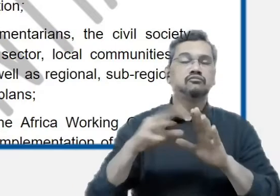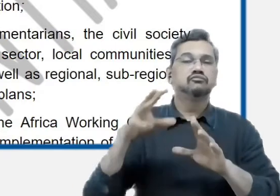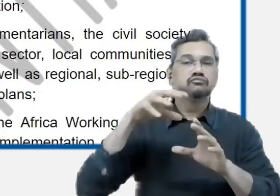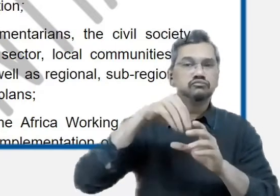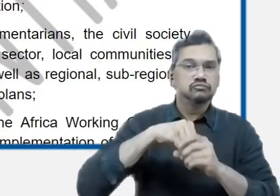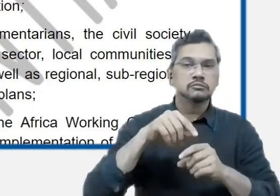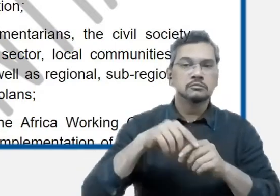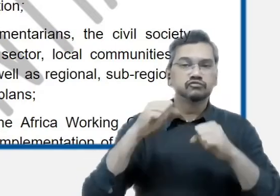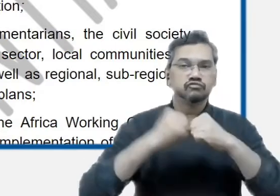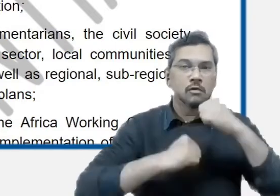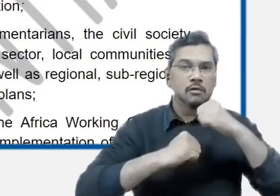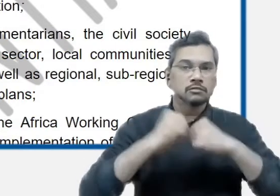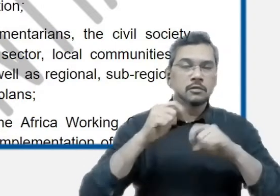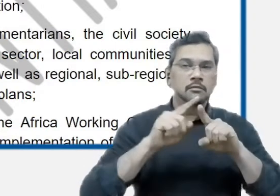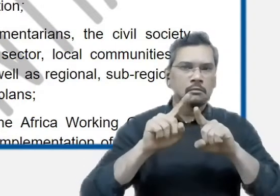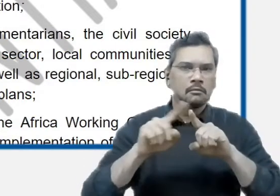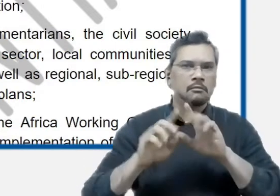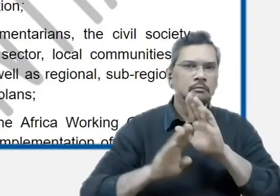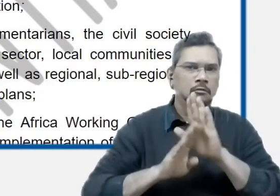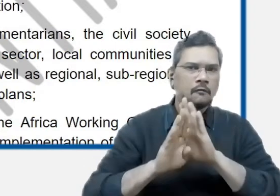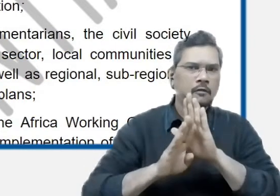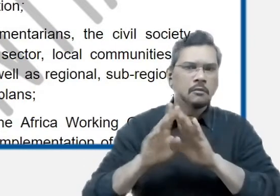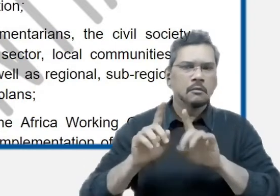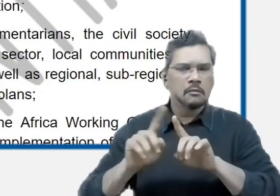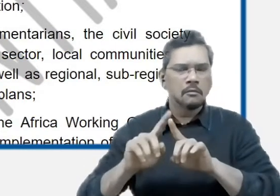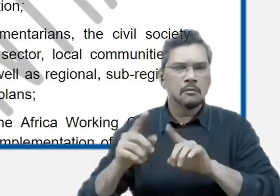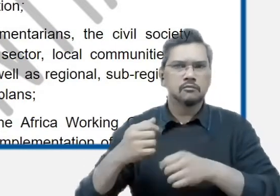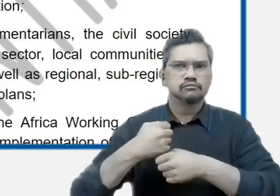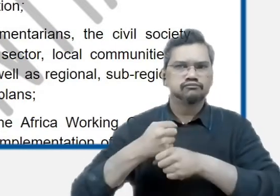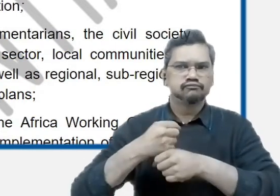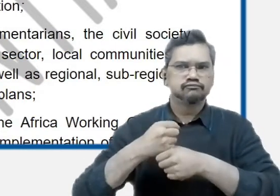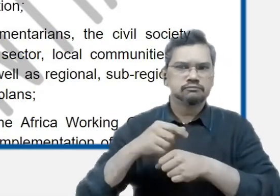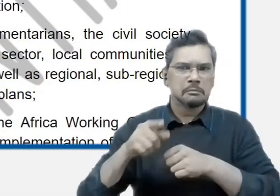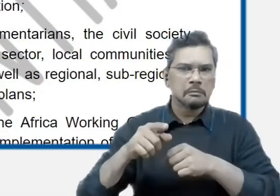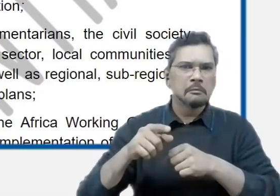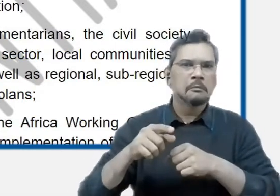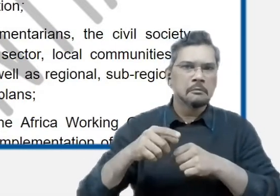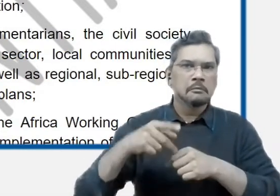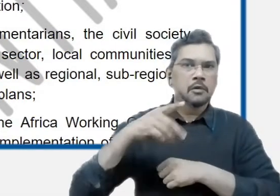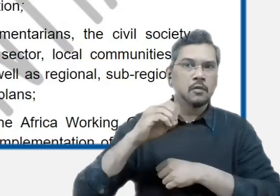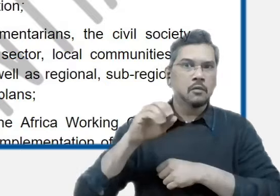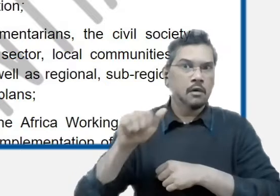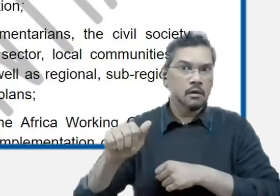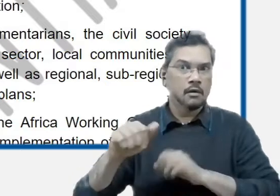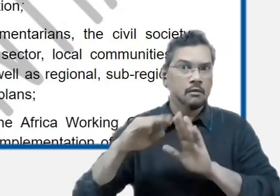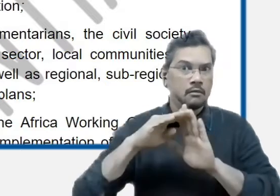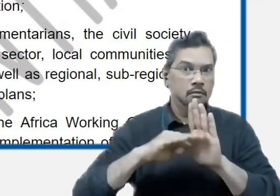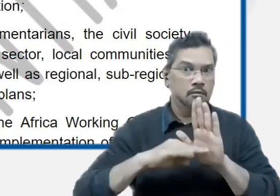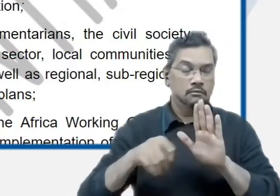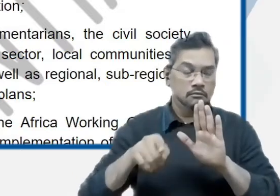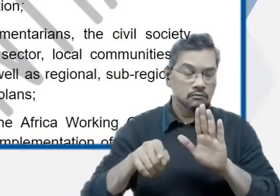of the biennial report on the program of action for the implementation of the Sendai Framework for Disaster Risk Reduction 2015 to 2030 in